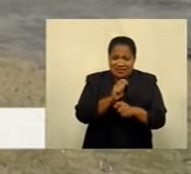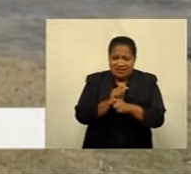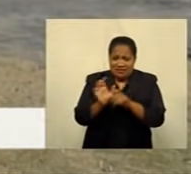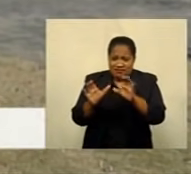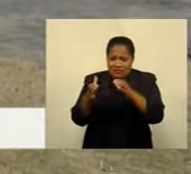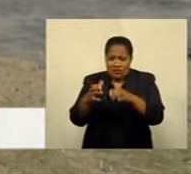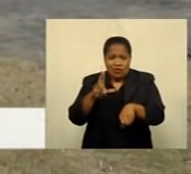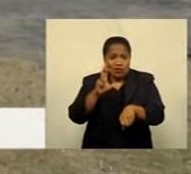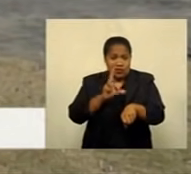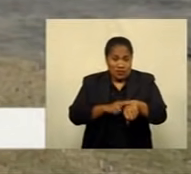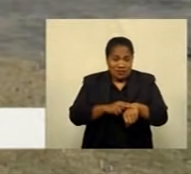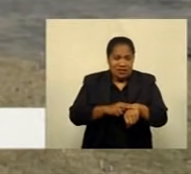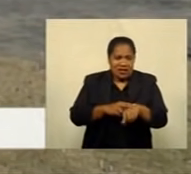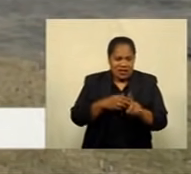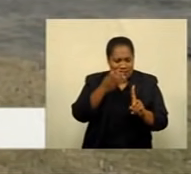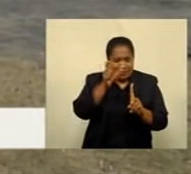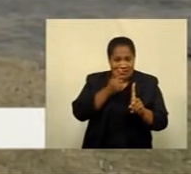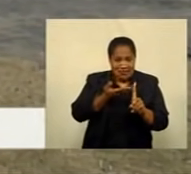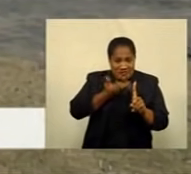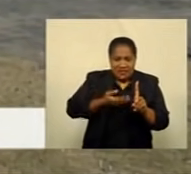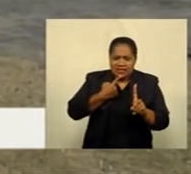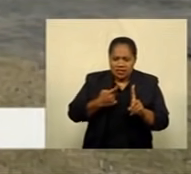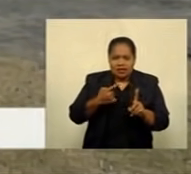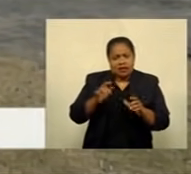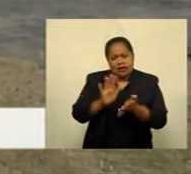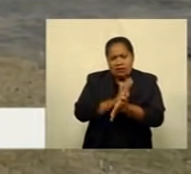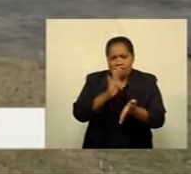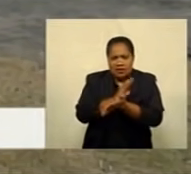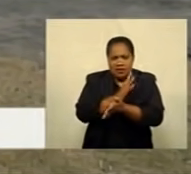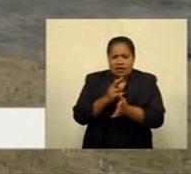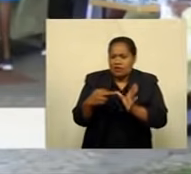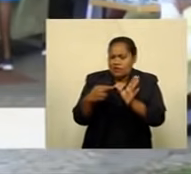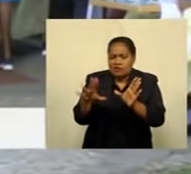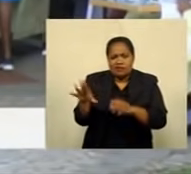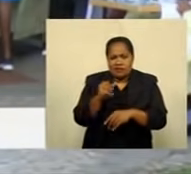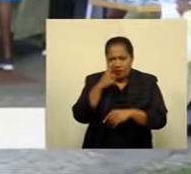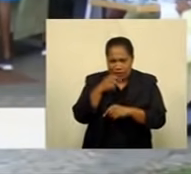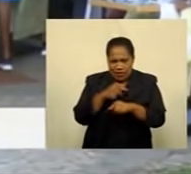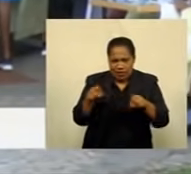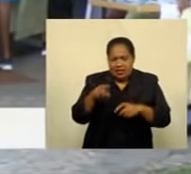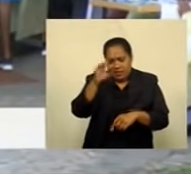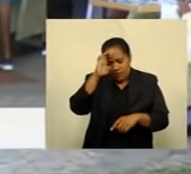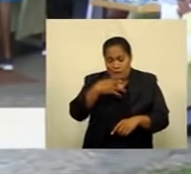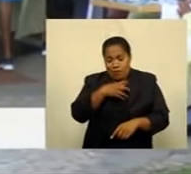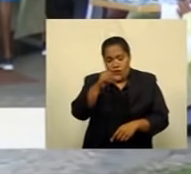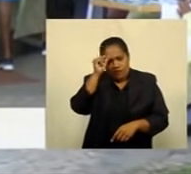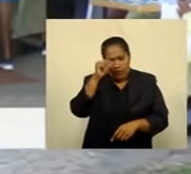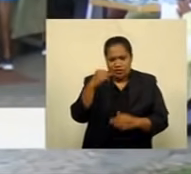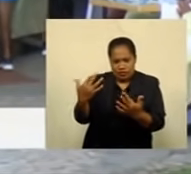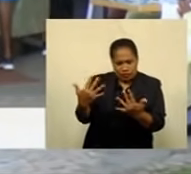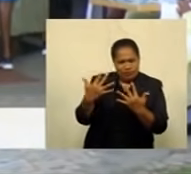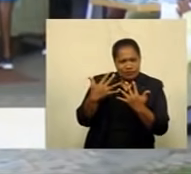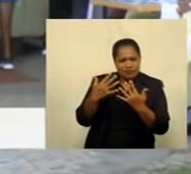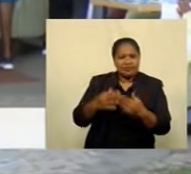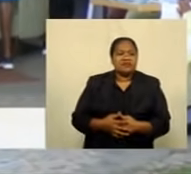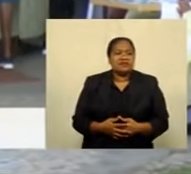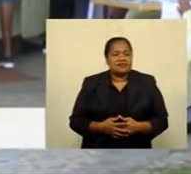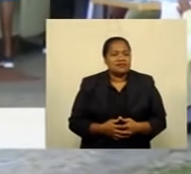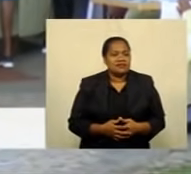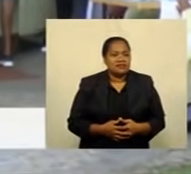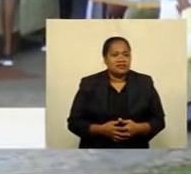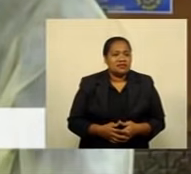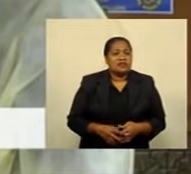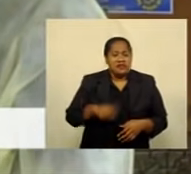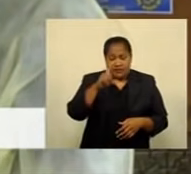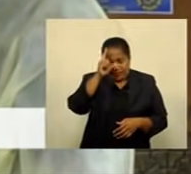Rachel Devi says they were pleased with the response from residents and they expect more Fijians to come forward. Eligible Fijians can get their first and